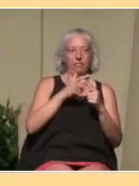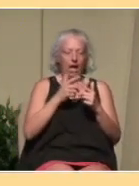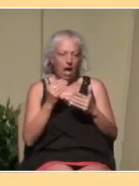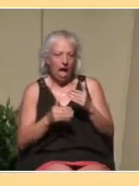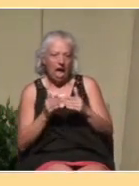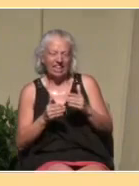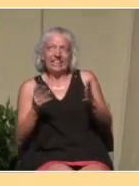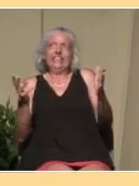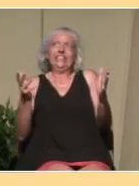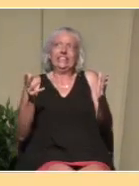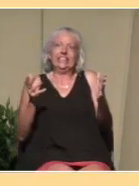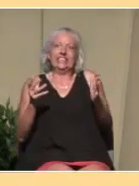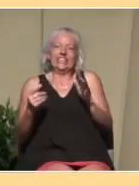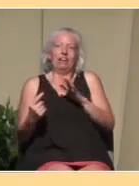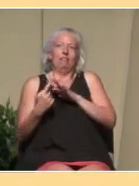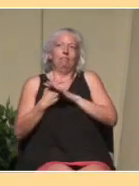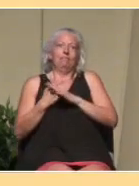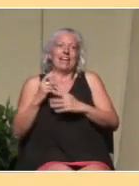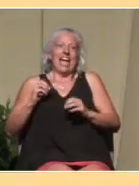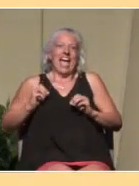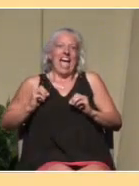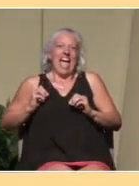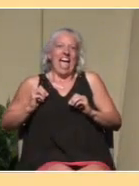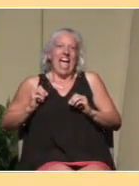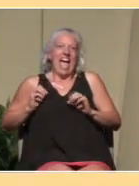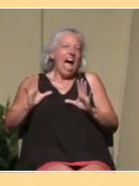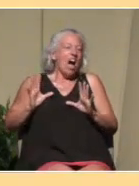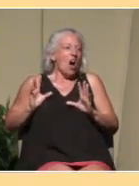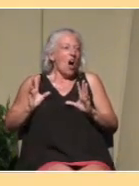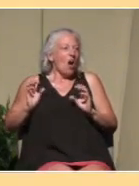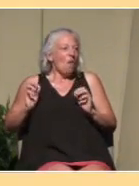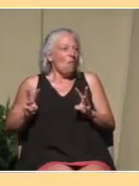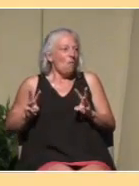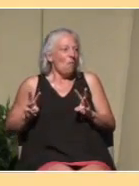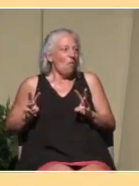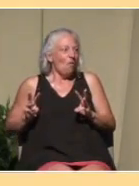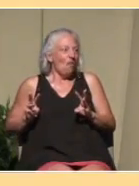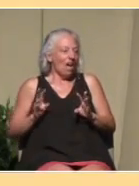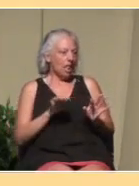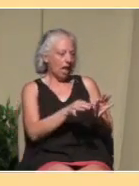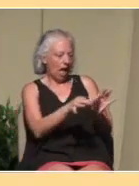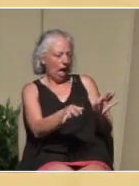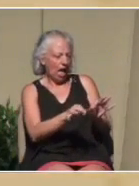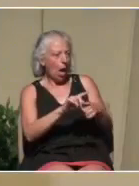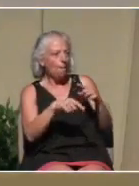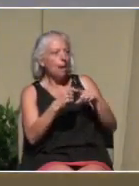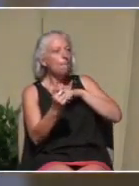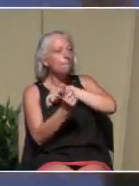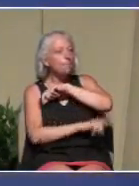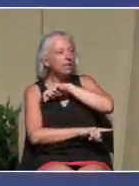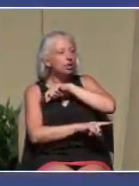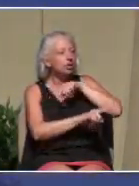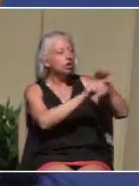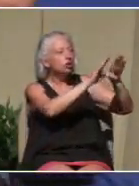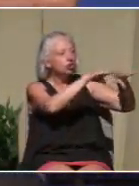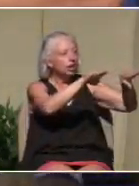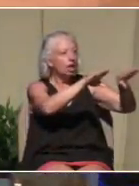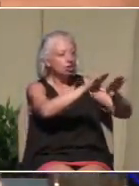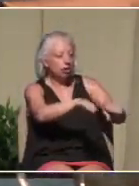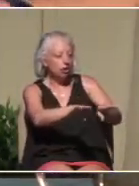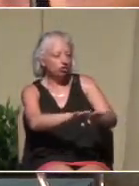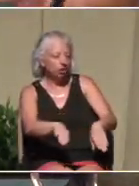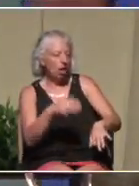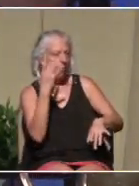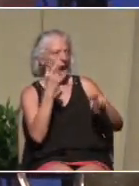you felt, ouch. Did anyone just kind of go, ouch, at the end there? When I read those last words about punishing the children for the sin of the